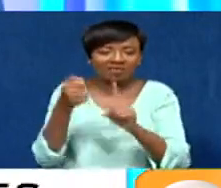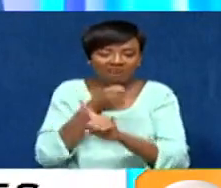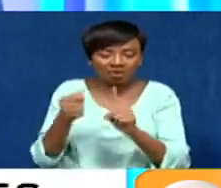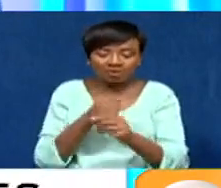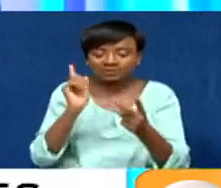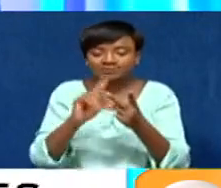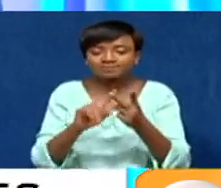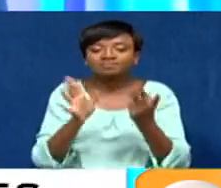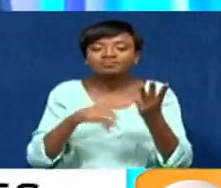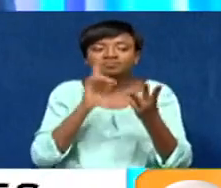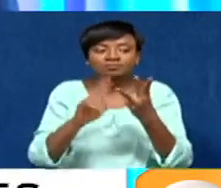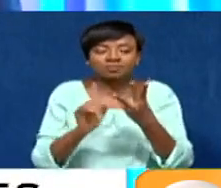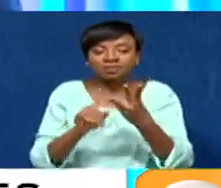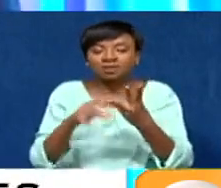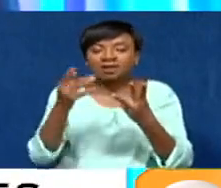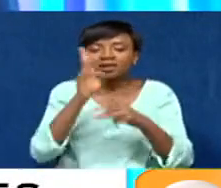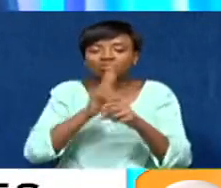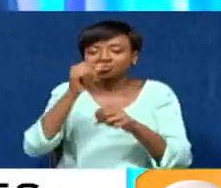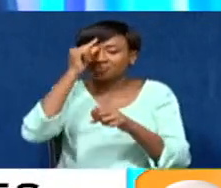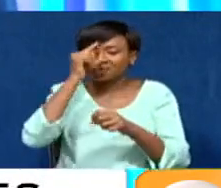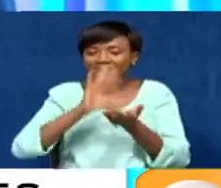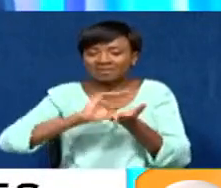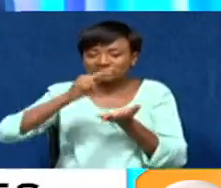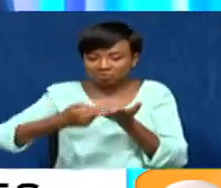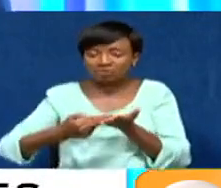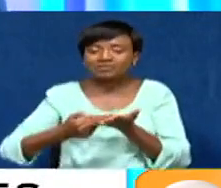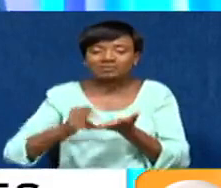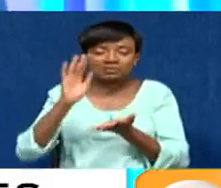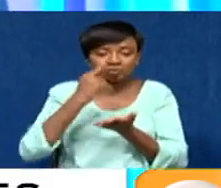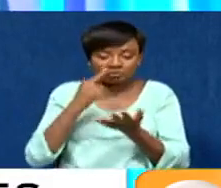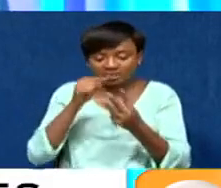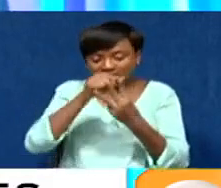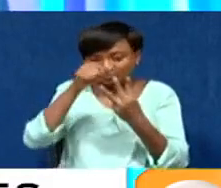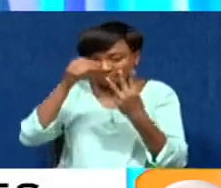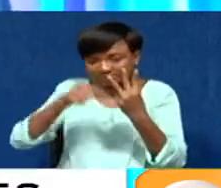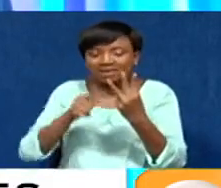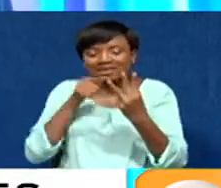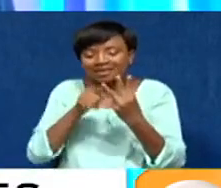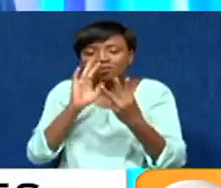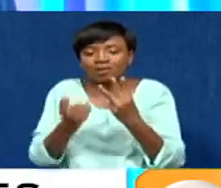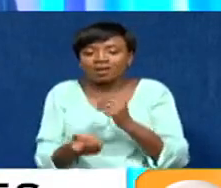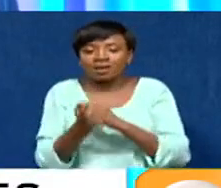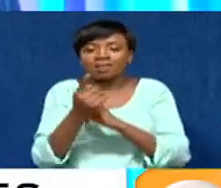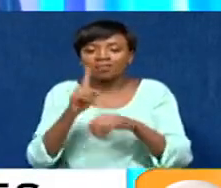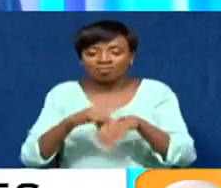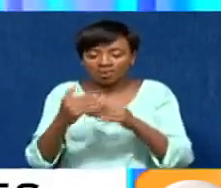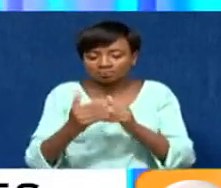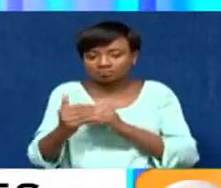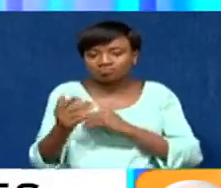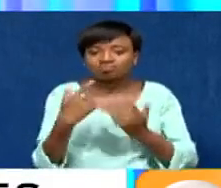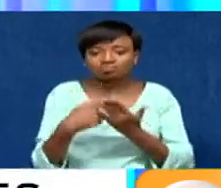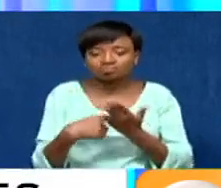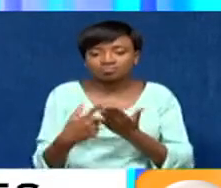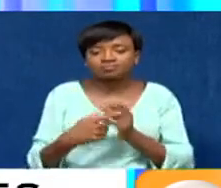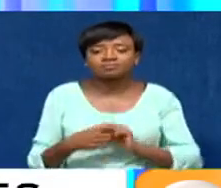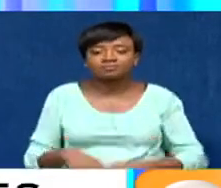of state resources. These are some of the matters that will come up as we go along.